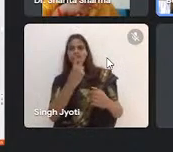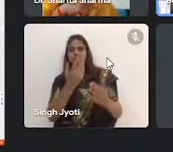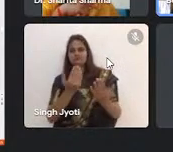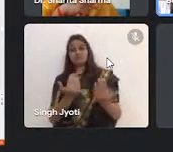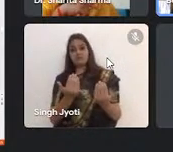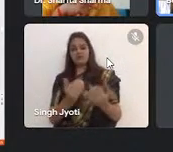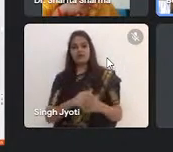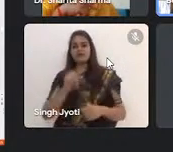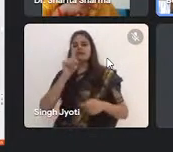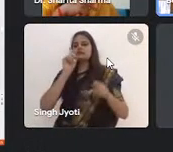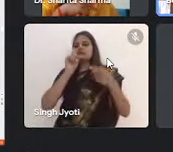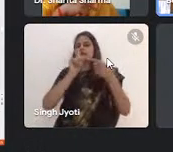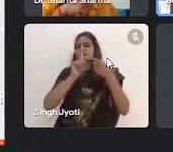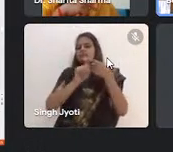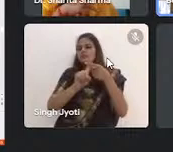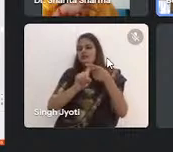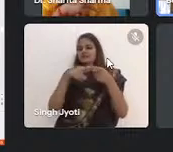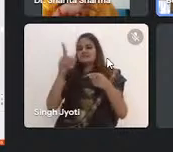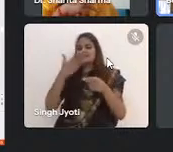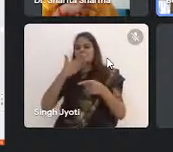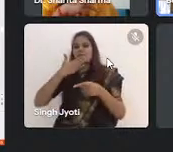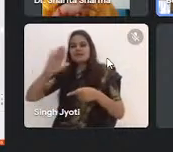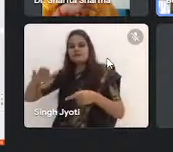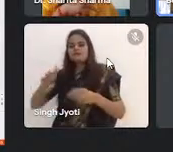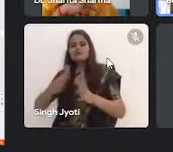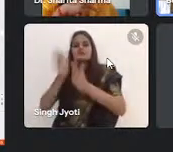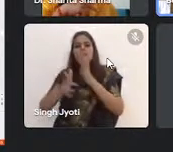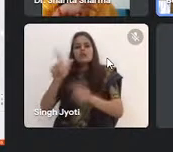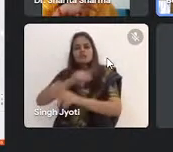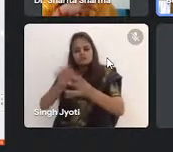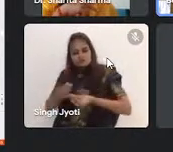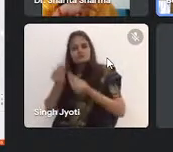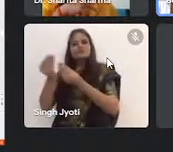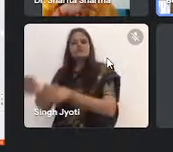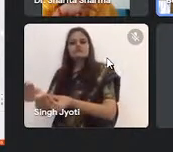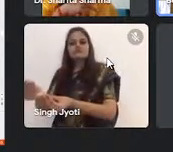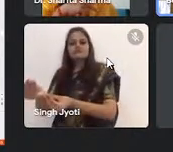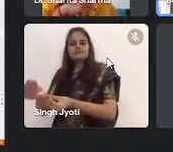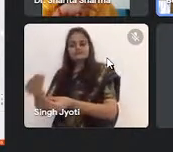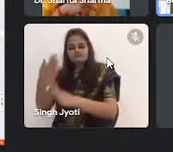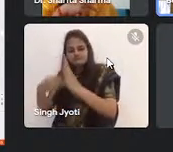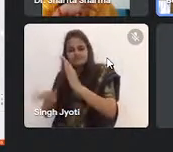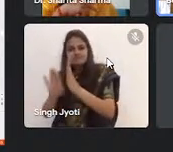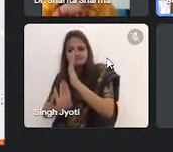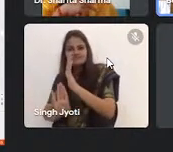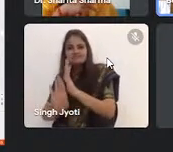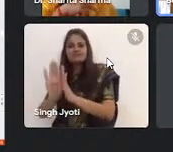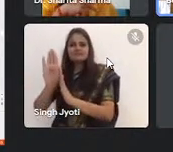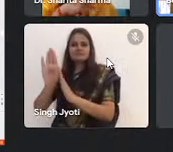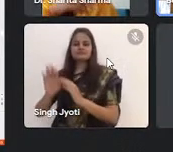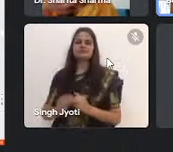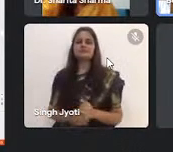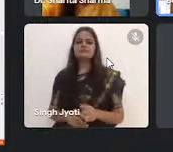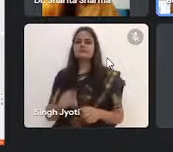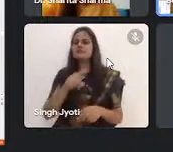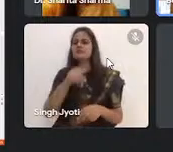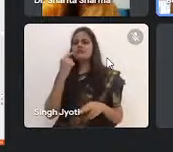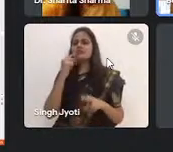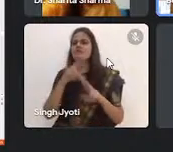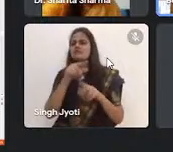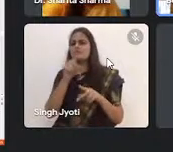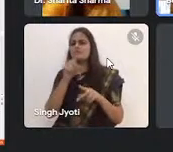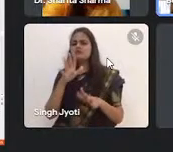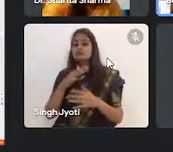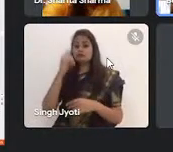sign language. It doesn't inhibit auditory cortical development. So if you actually believe the argument that